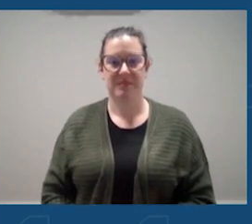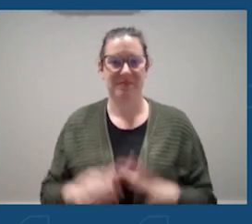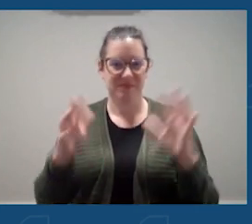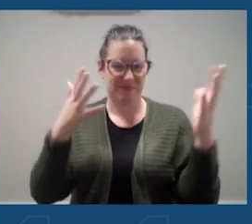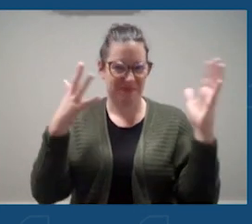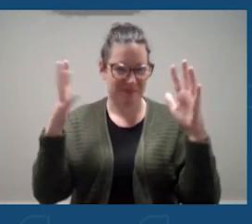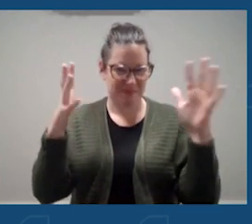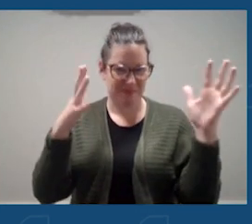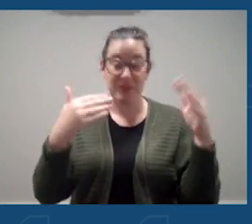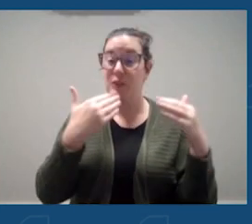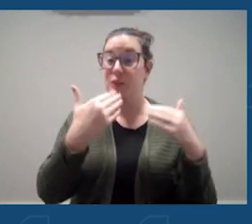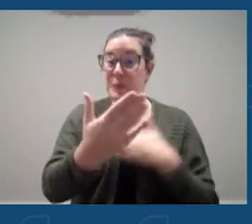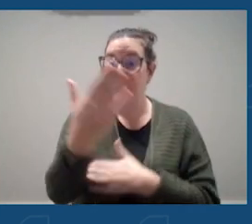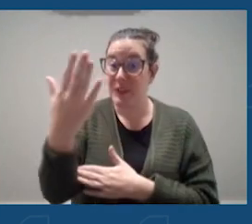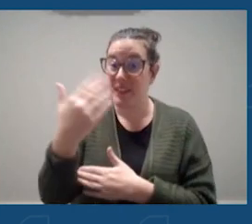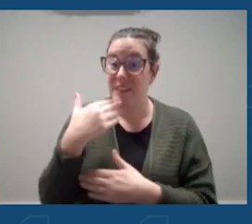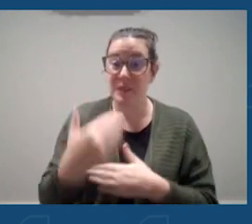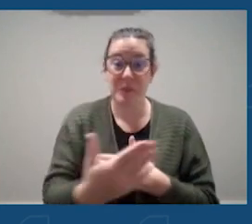morning. Good morning, everyone.